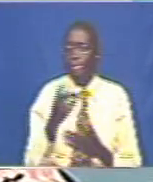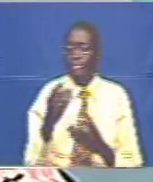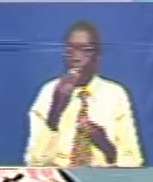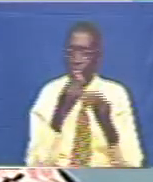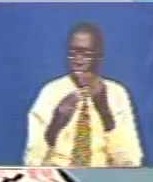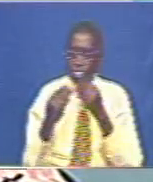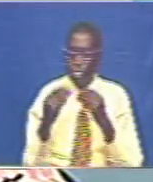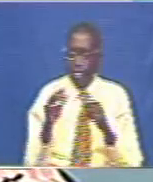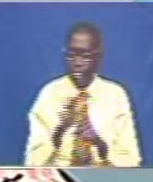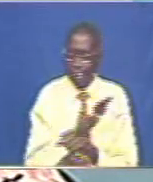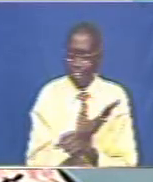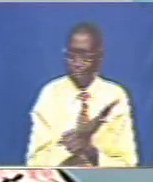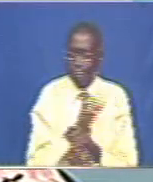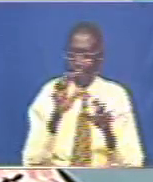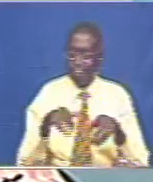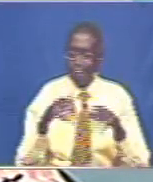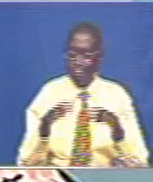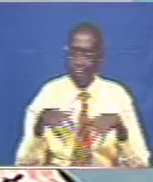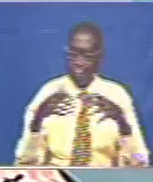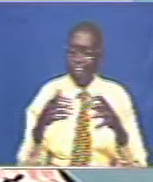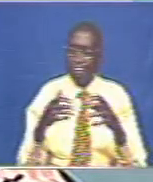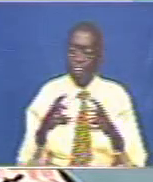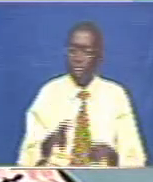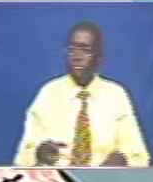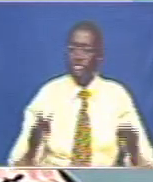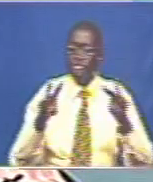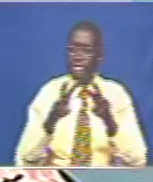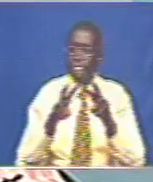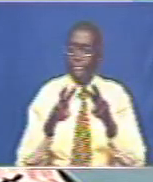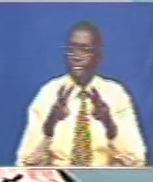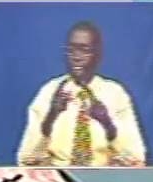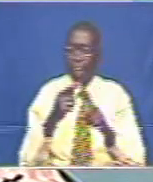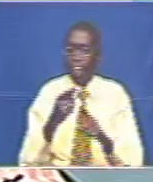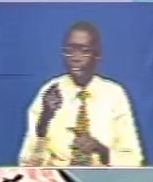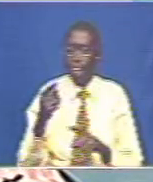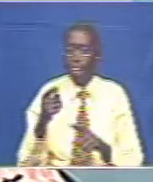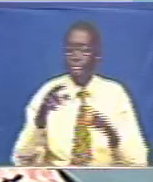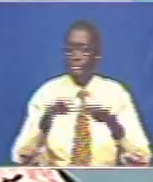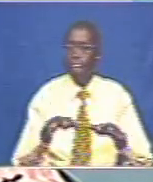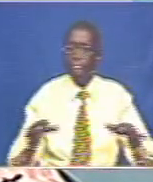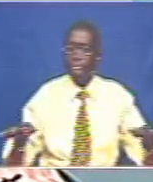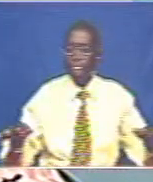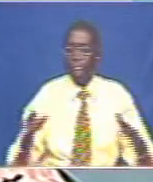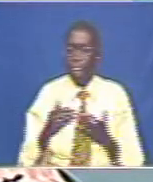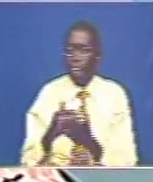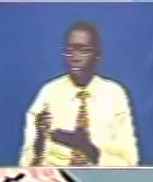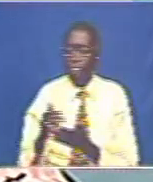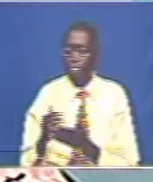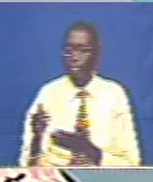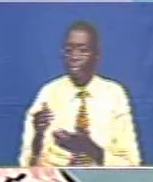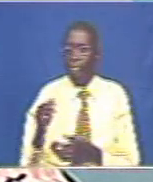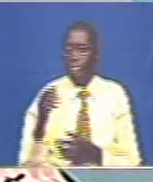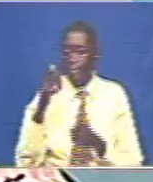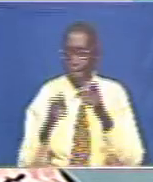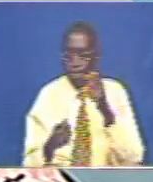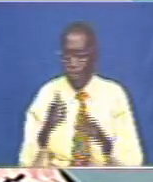security, the agricultural value chain, right from the marketing cooperatives, the dairy, in